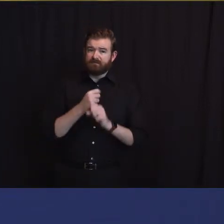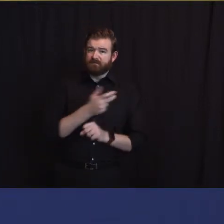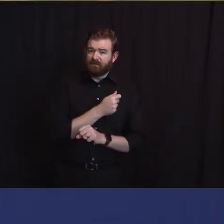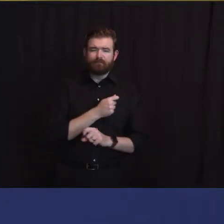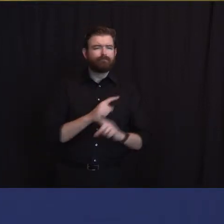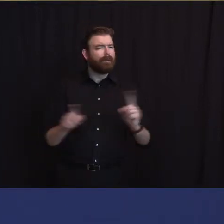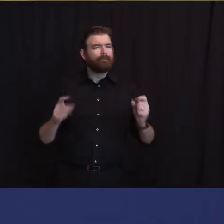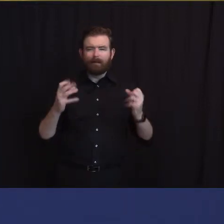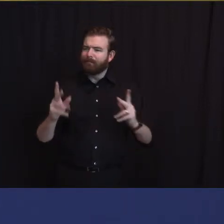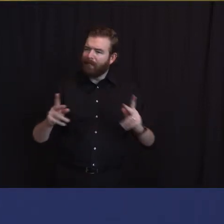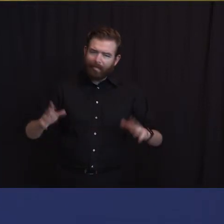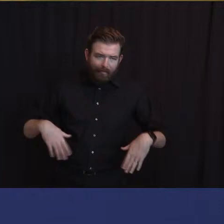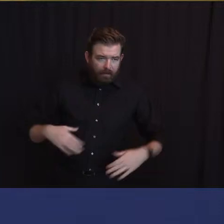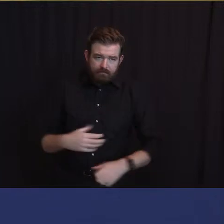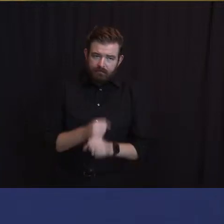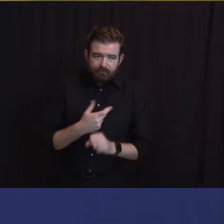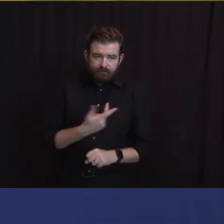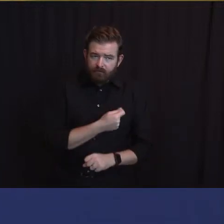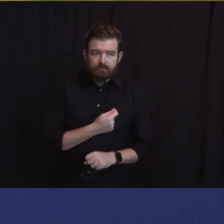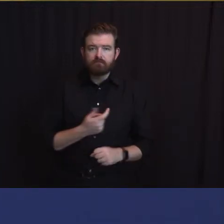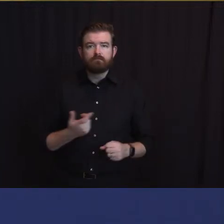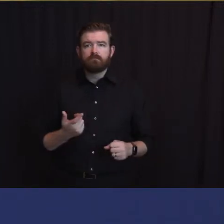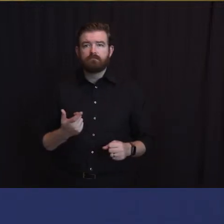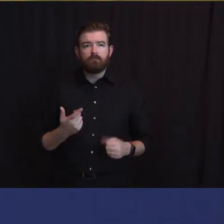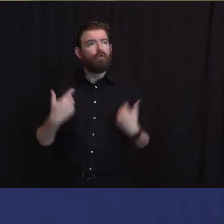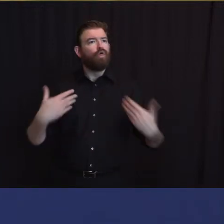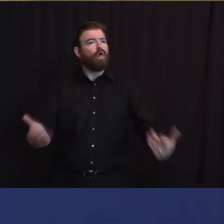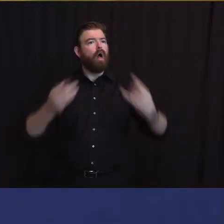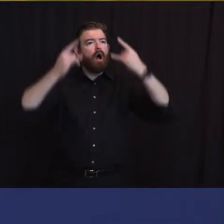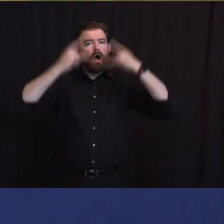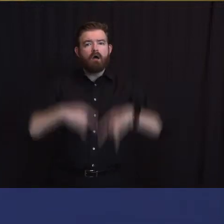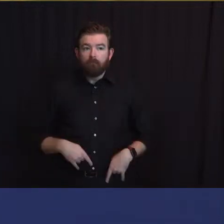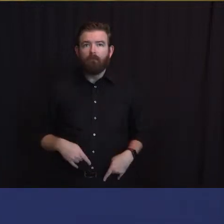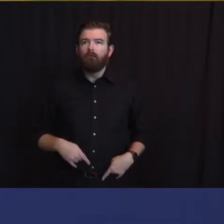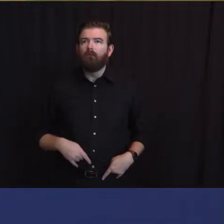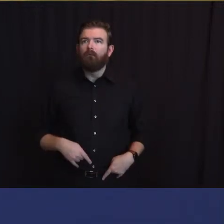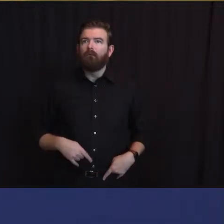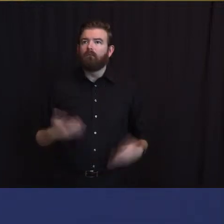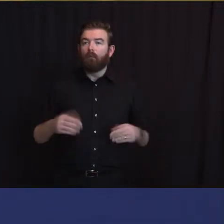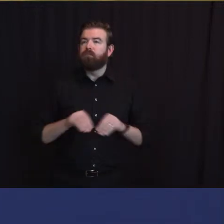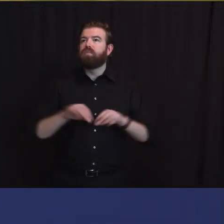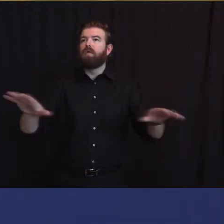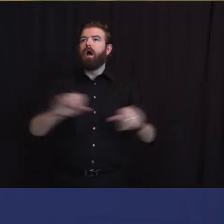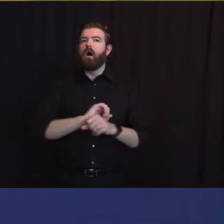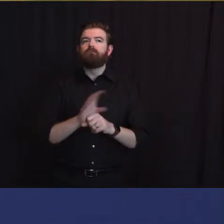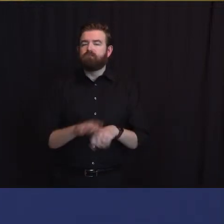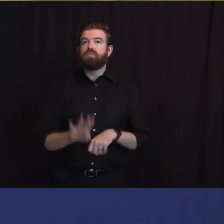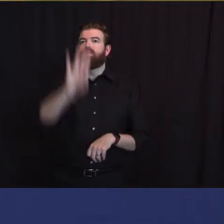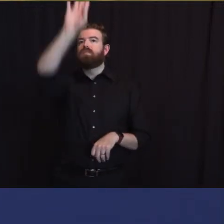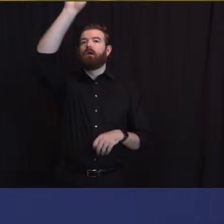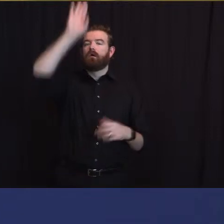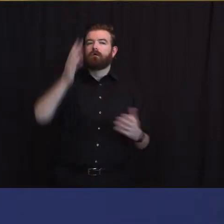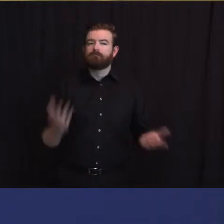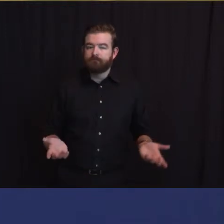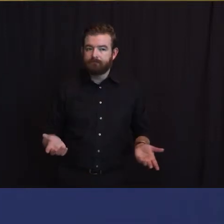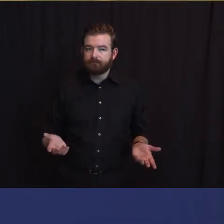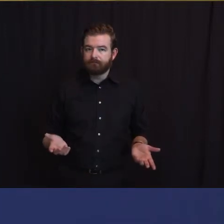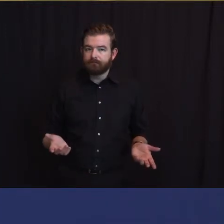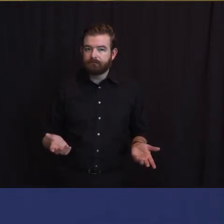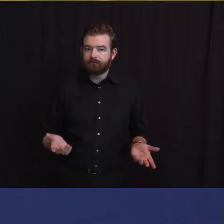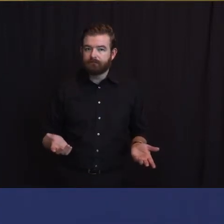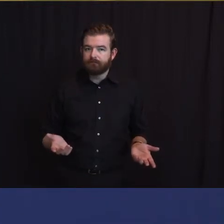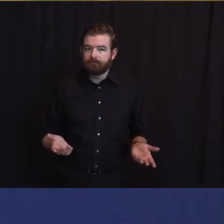Especially with the big holiday weekend fast approaching, would we expect to see an increase in infections and hospitalizations in the next couple of